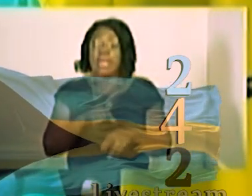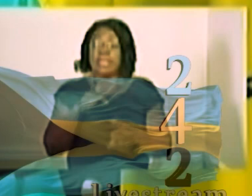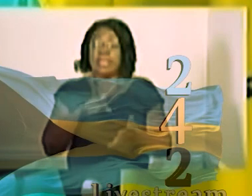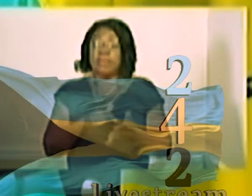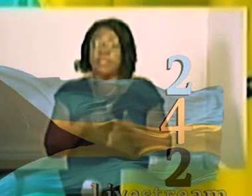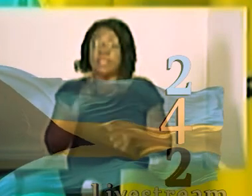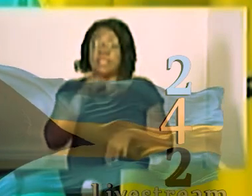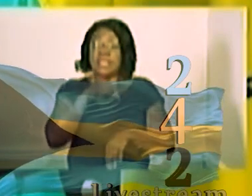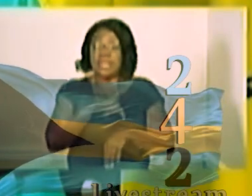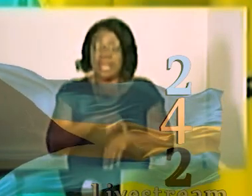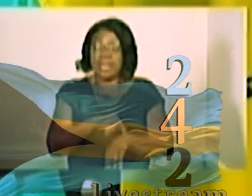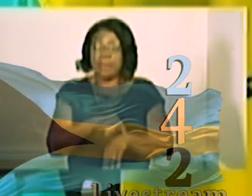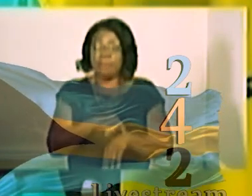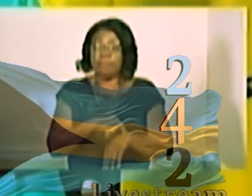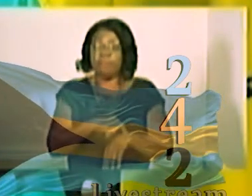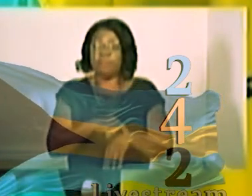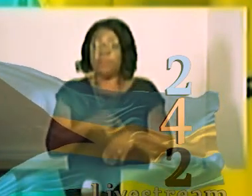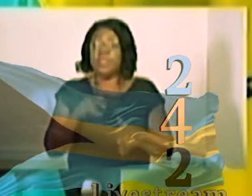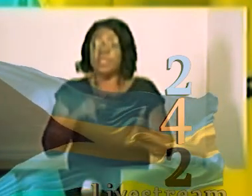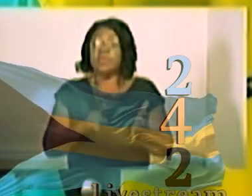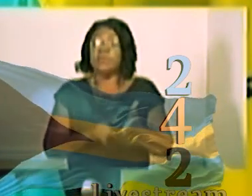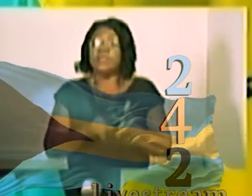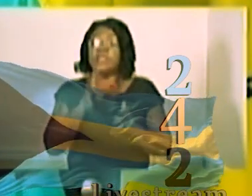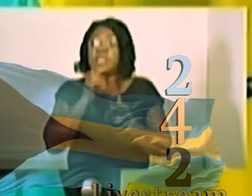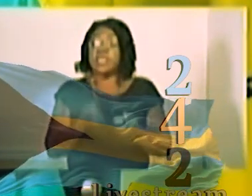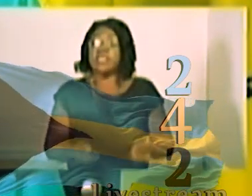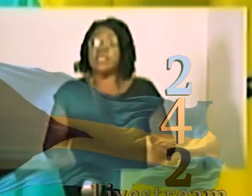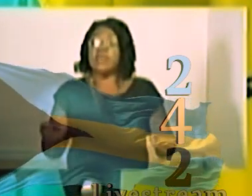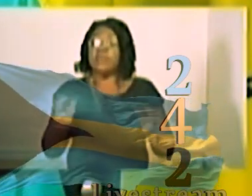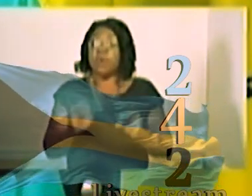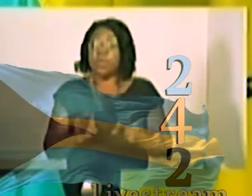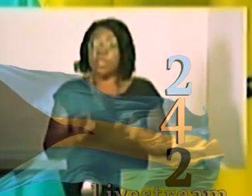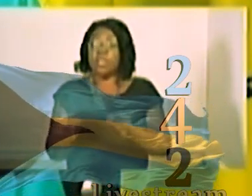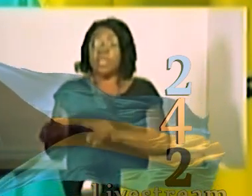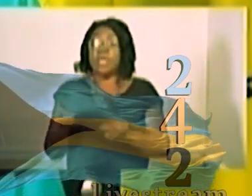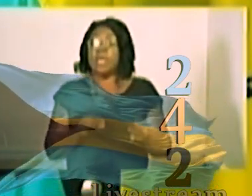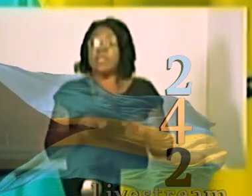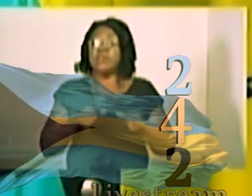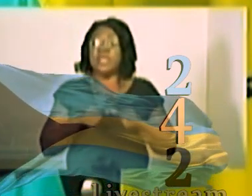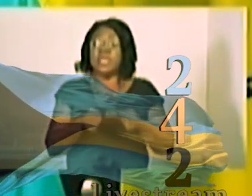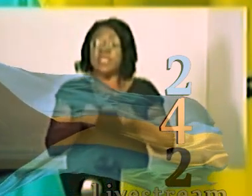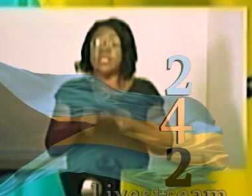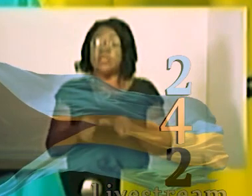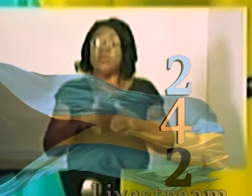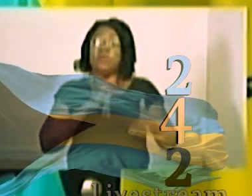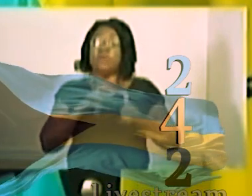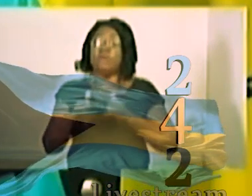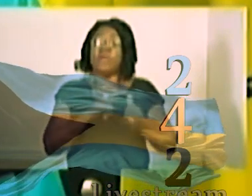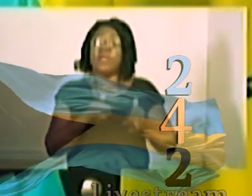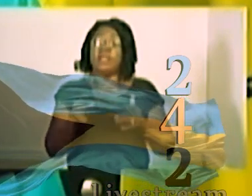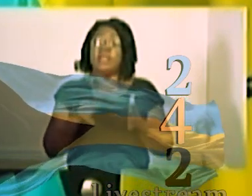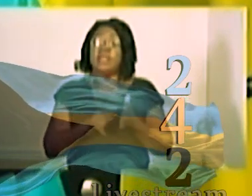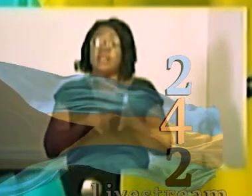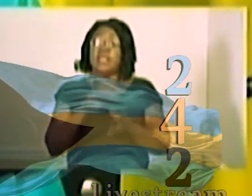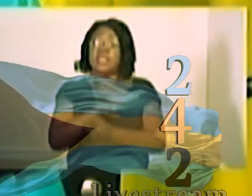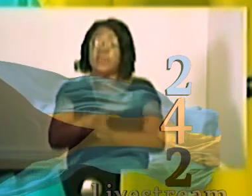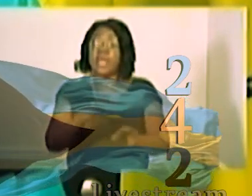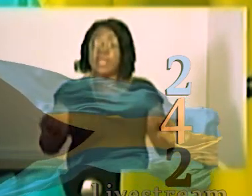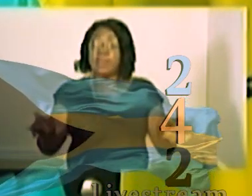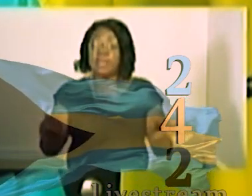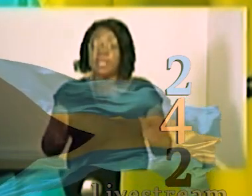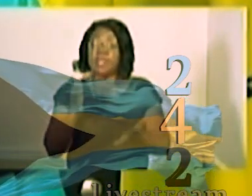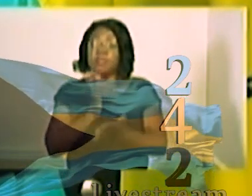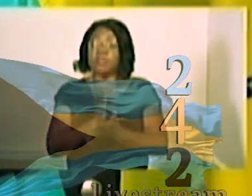essential. This is essential as we continue to fight this COVID pandemic and